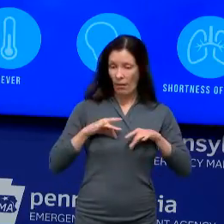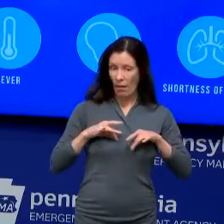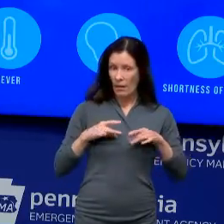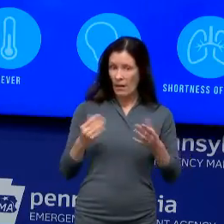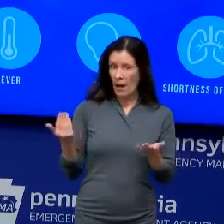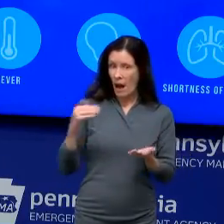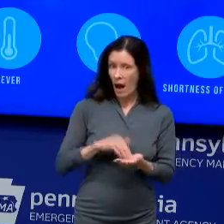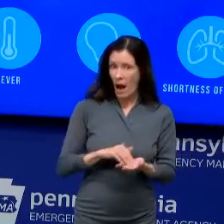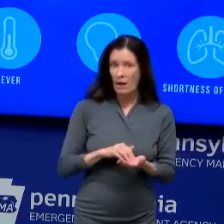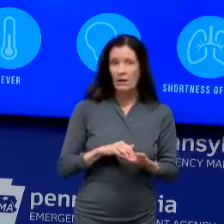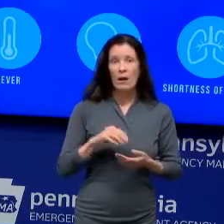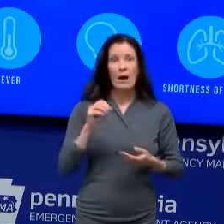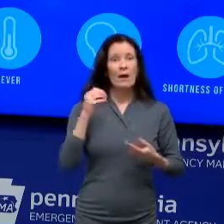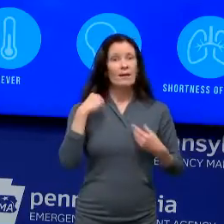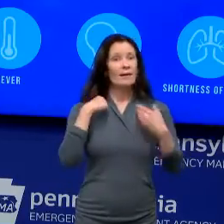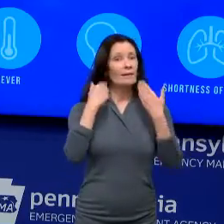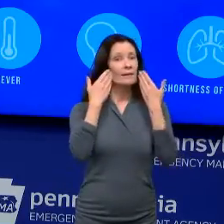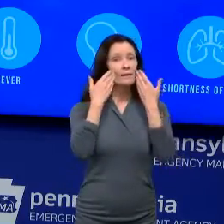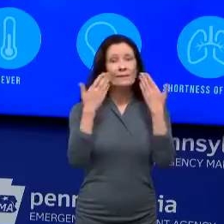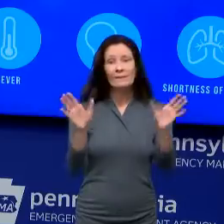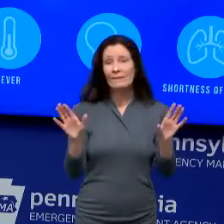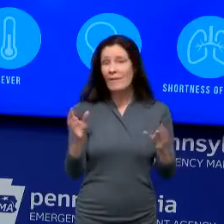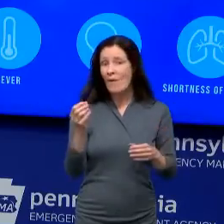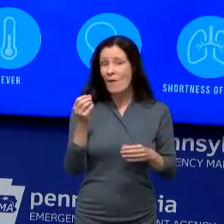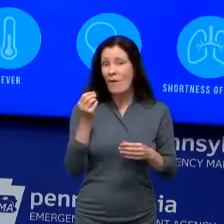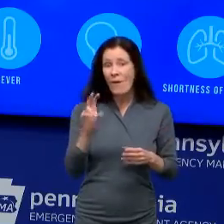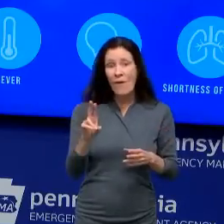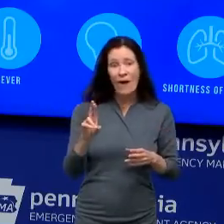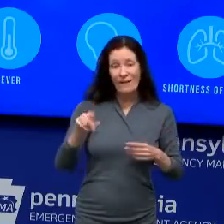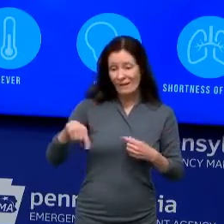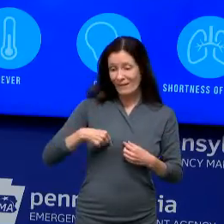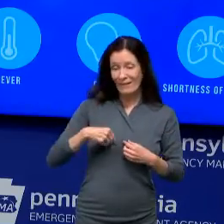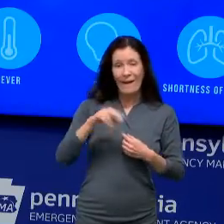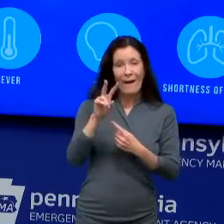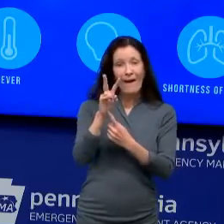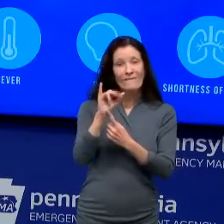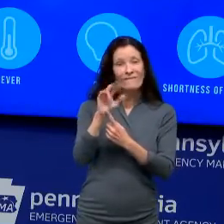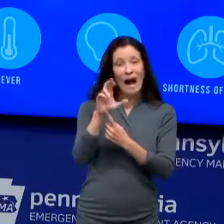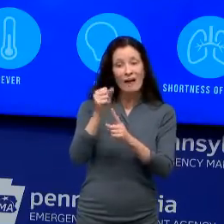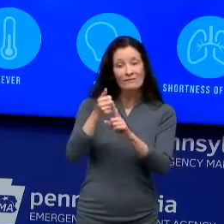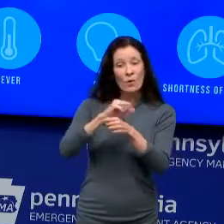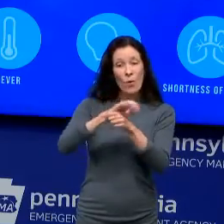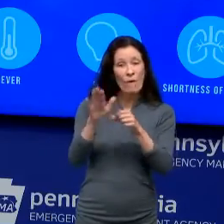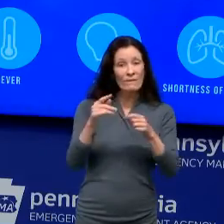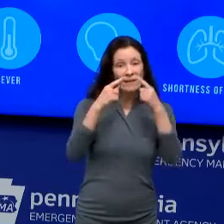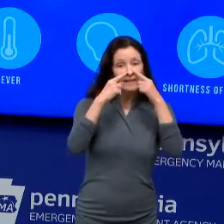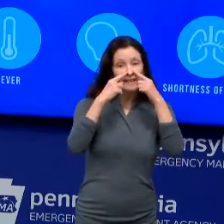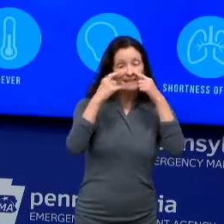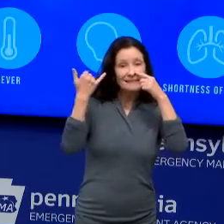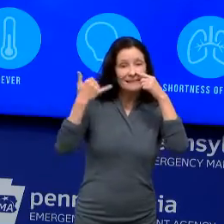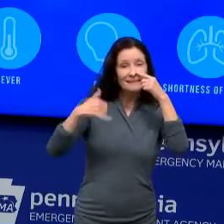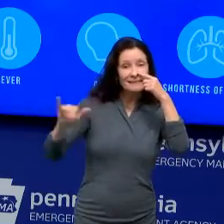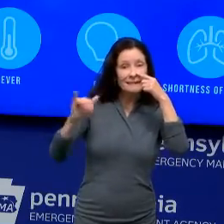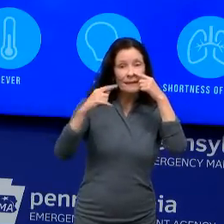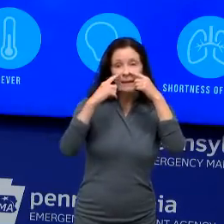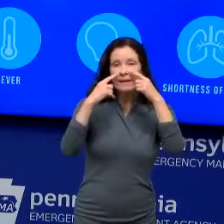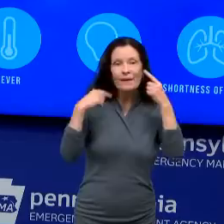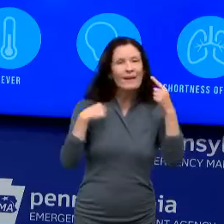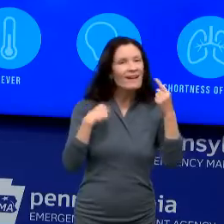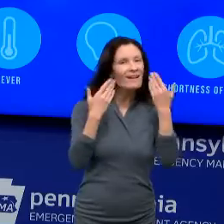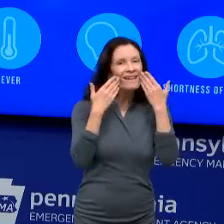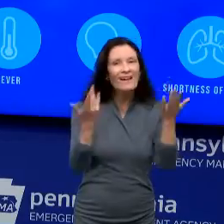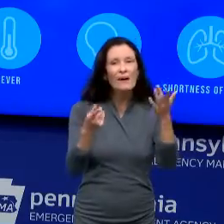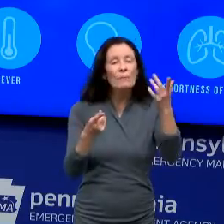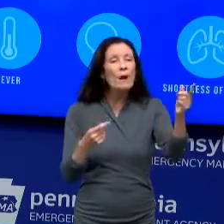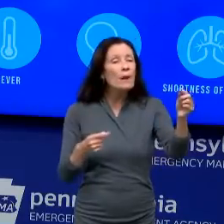present in their system, in their nares, their nose, etc. And since the test is testing for the DNA, maybe that's why it's positive,